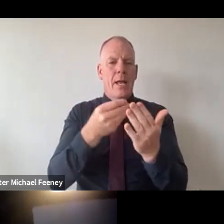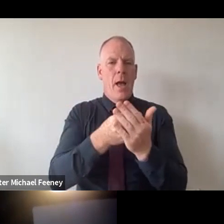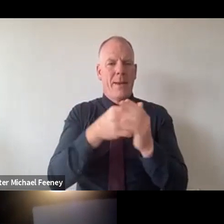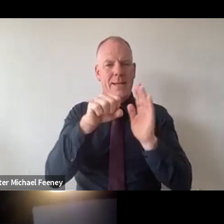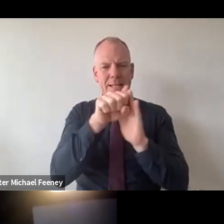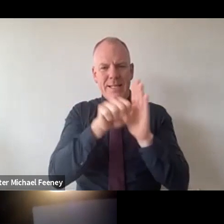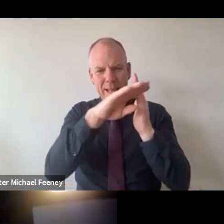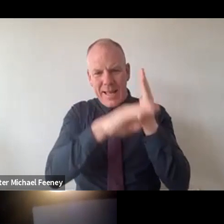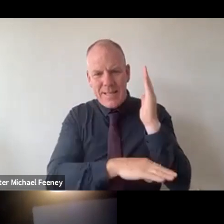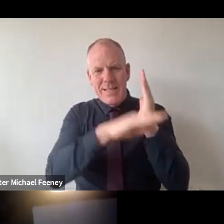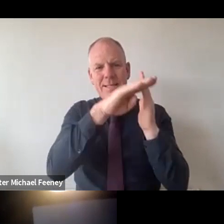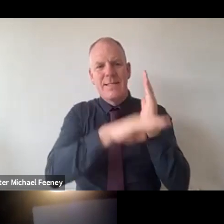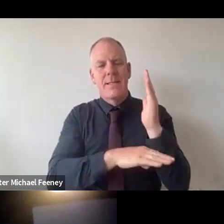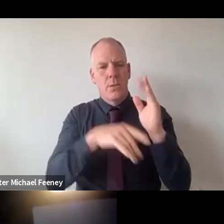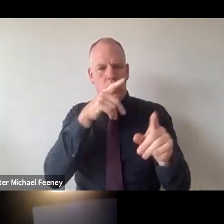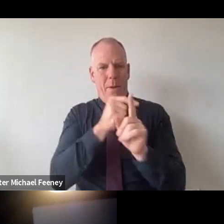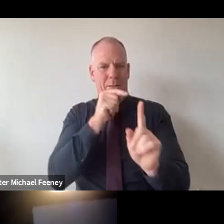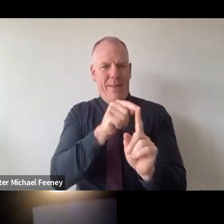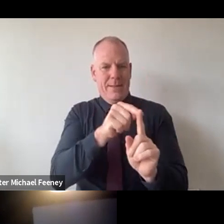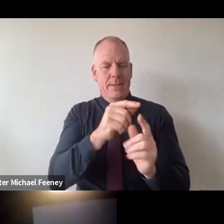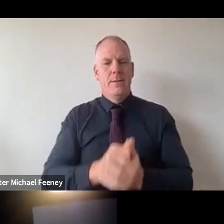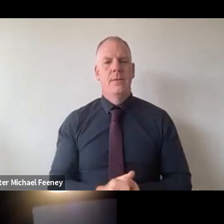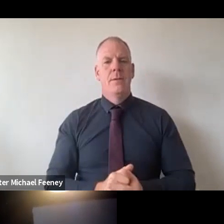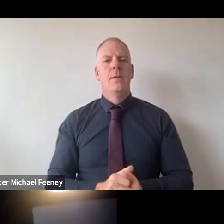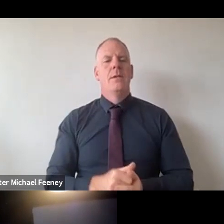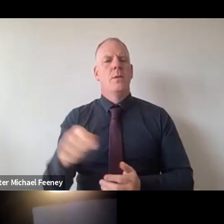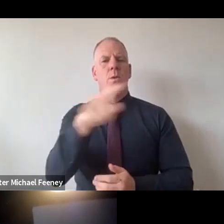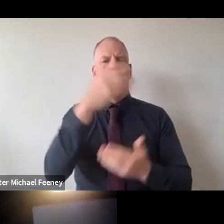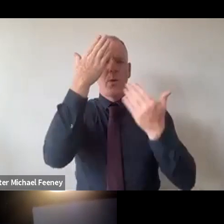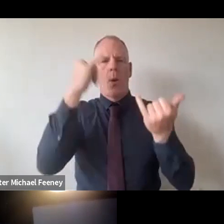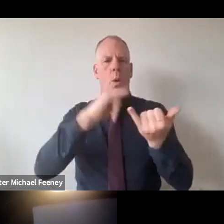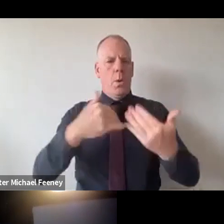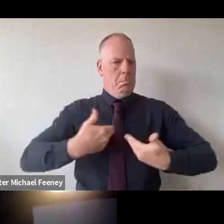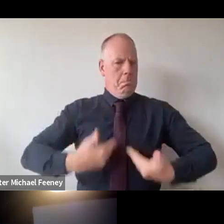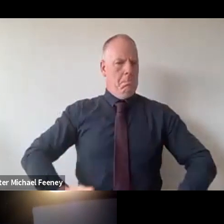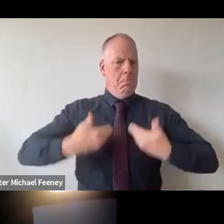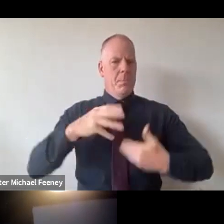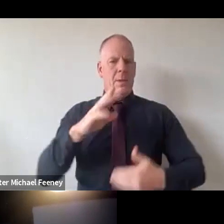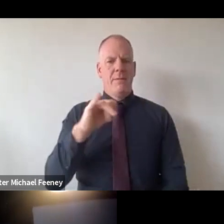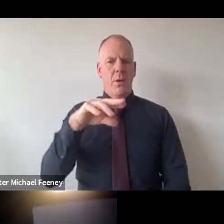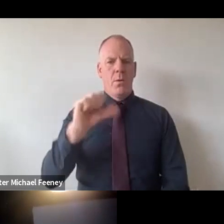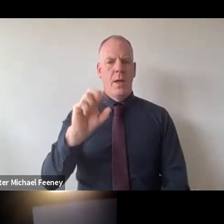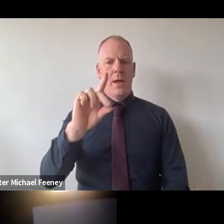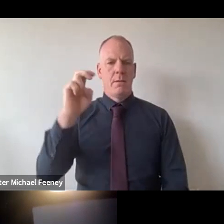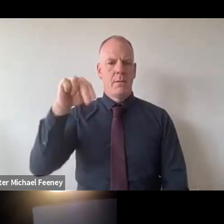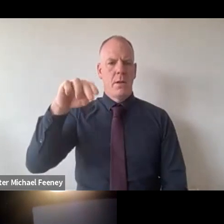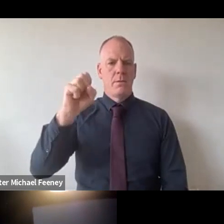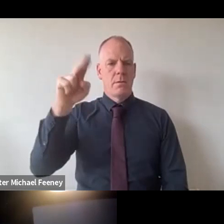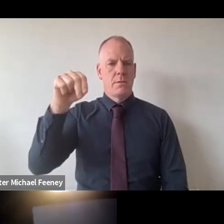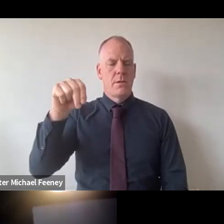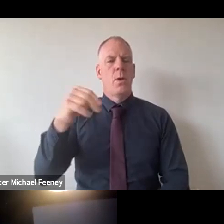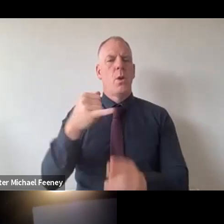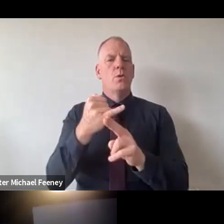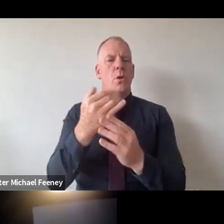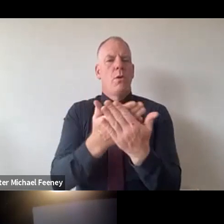on that socioeconomic status ground. For those of you who don't know me, my name is Fiona Donson. I'm a senior lecturer in the School of Law in